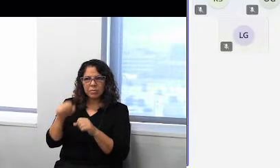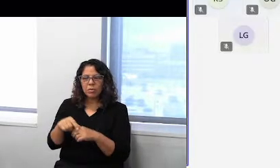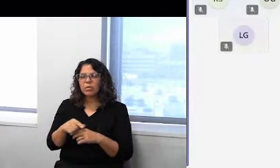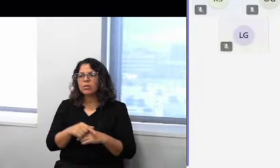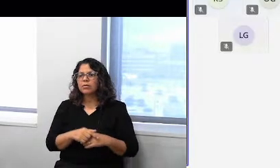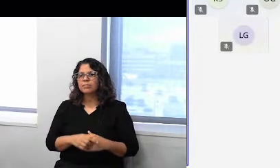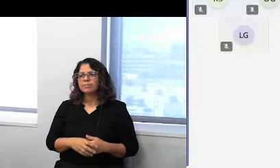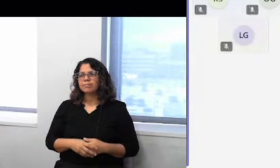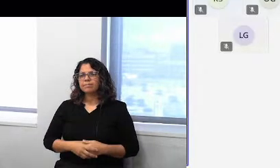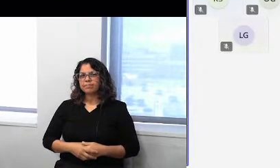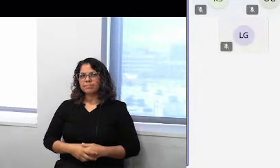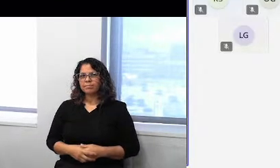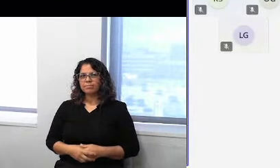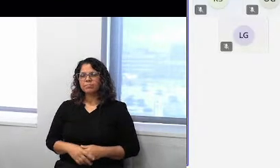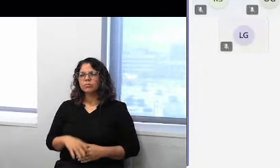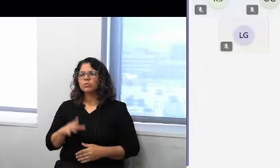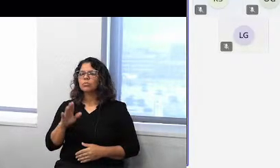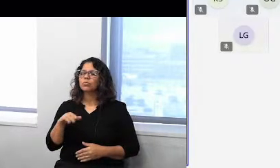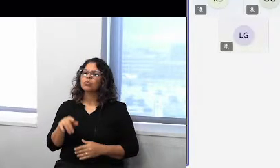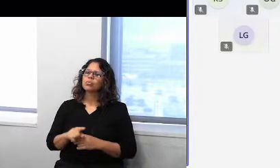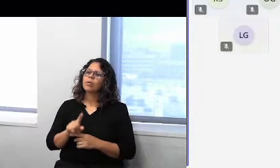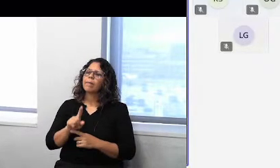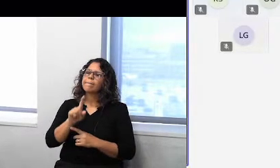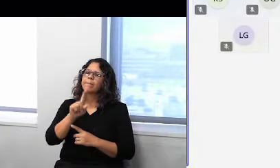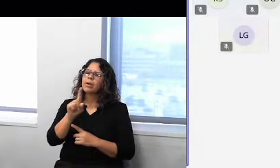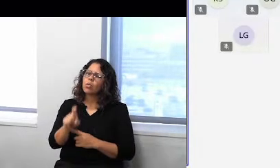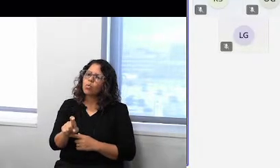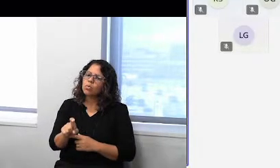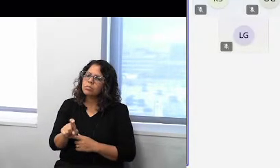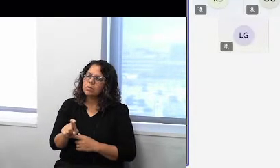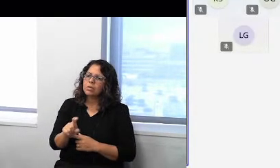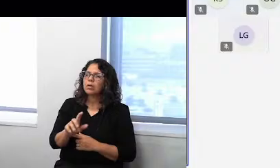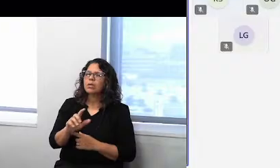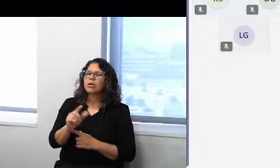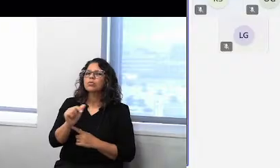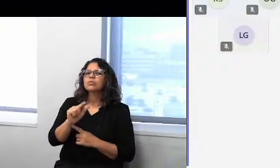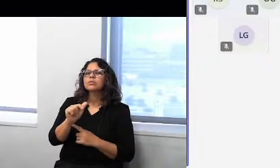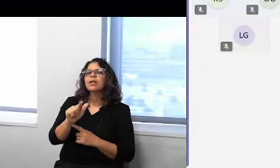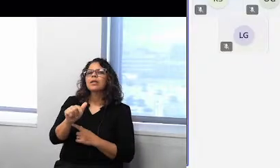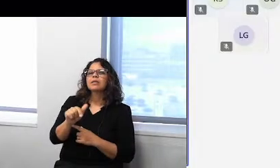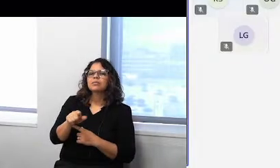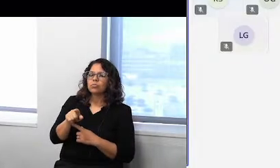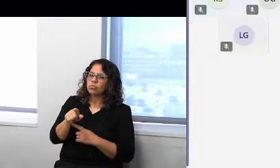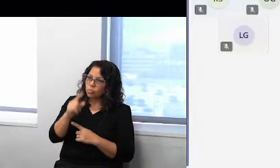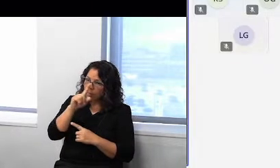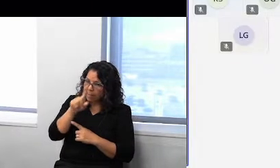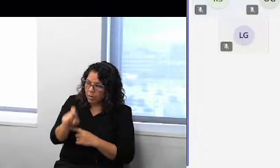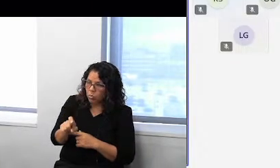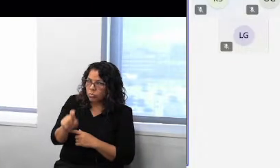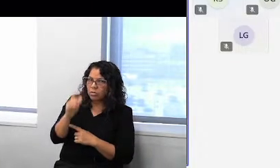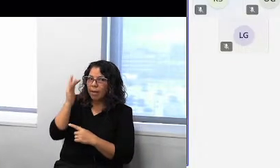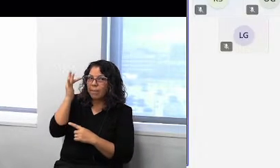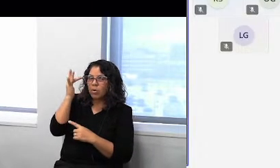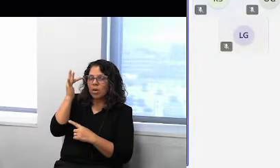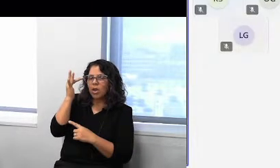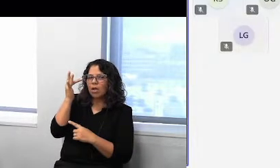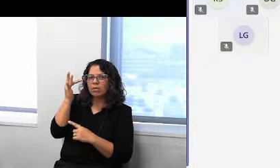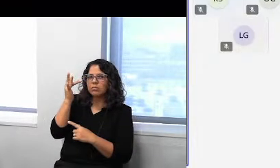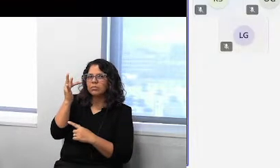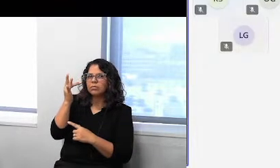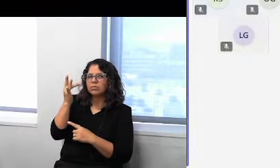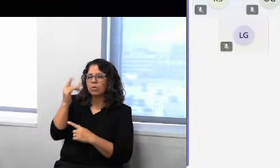ask a system. question, Mr. Gonzalez. Never mind your thoughts. You can put them in your post-hearing brief. What is your question, sir? My question